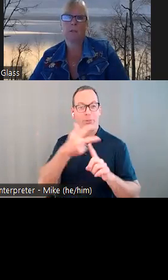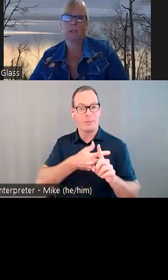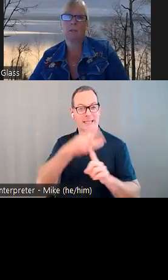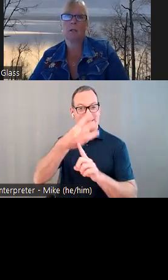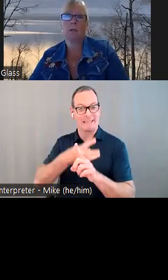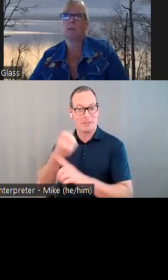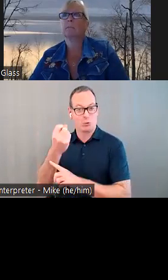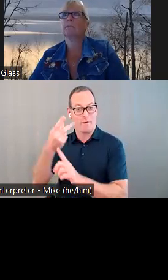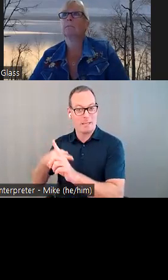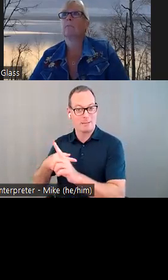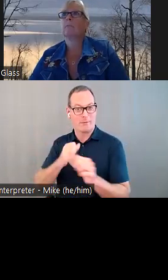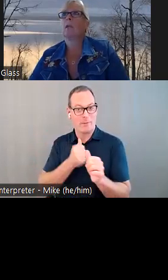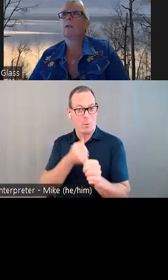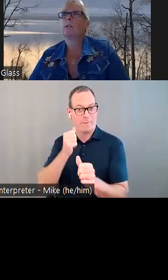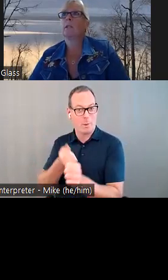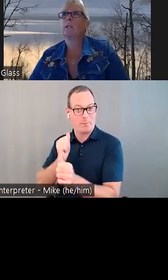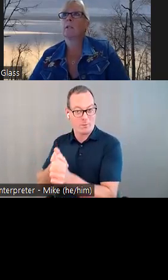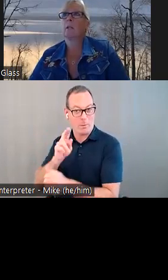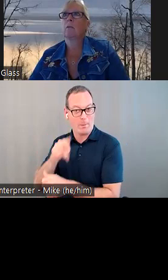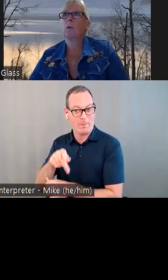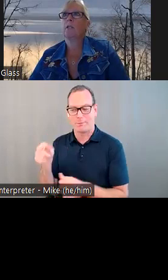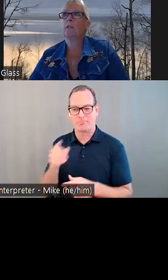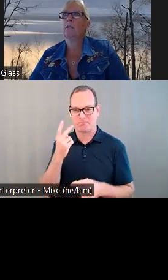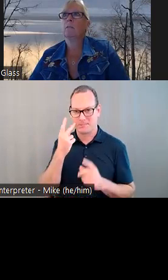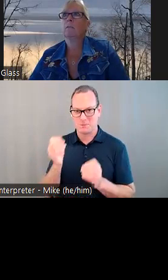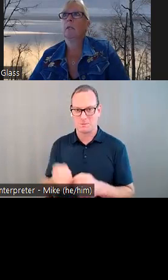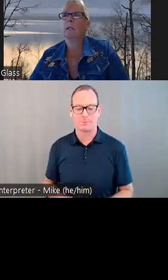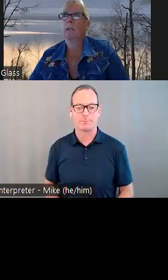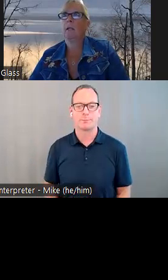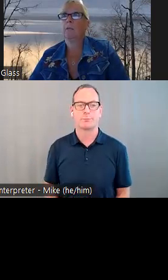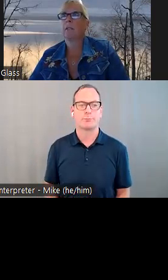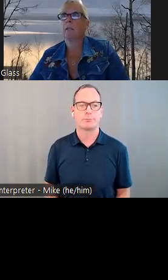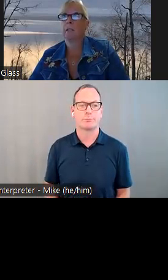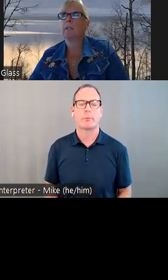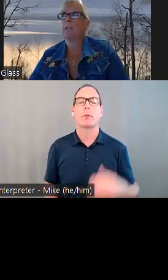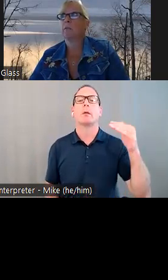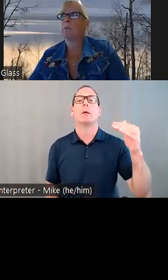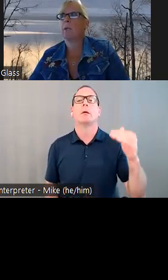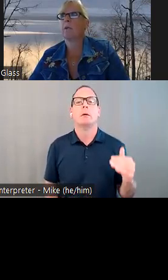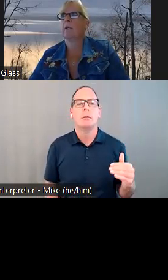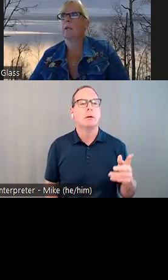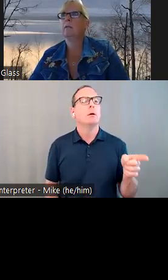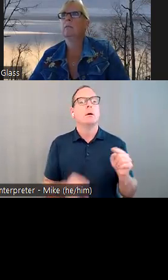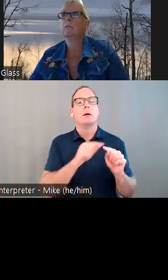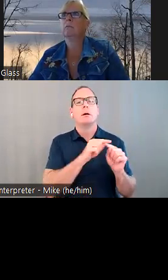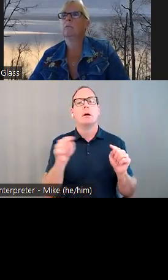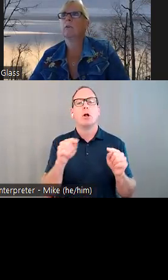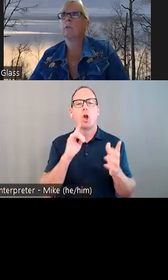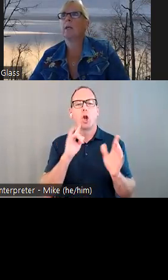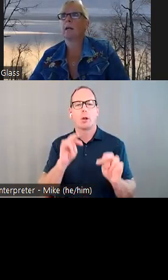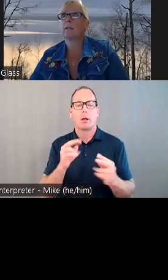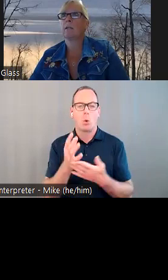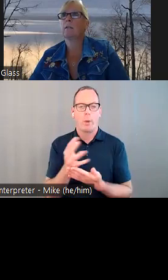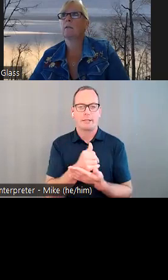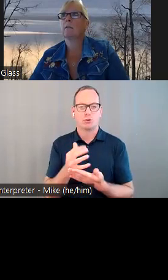rate. So that's a good thing. There's a little section on wages, and then in fact, listing the response rate here for